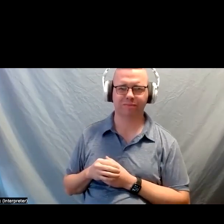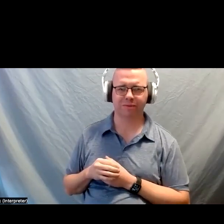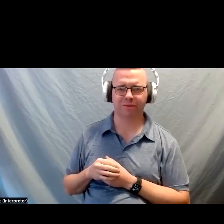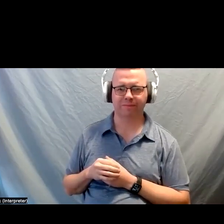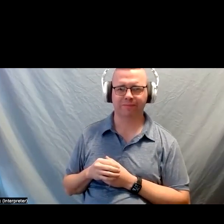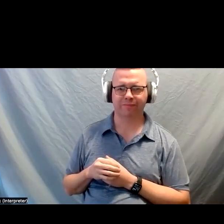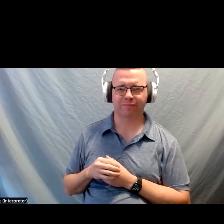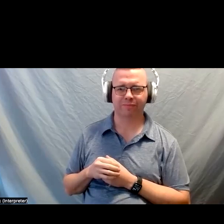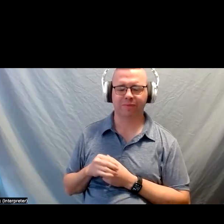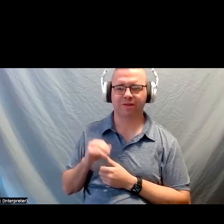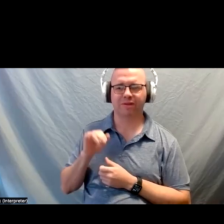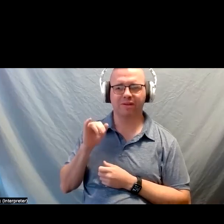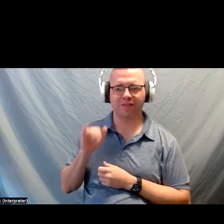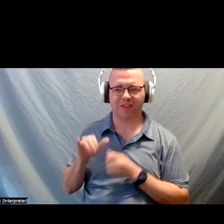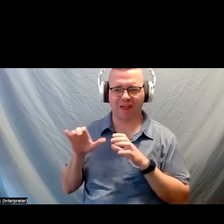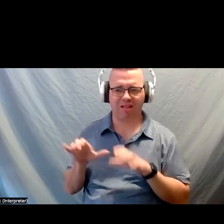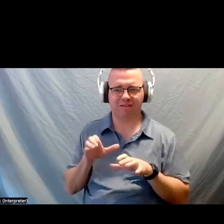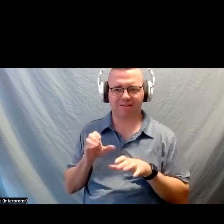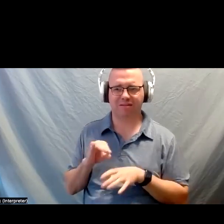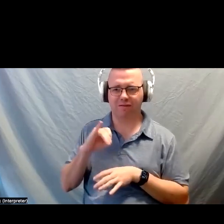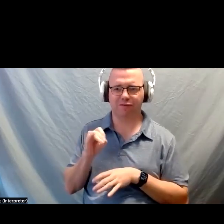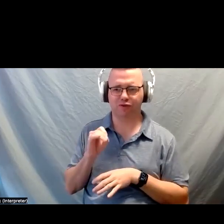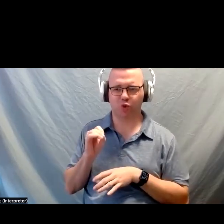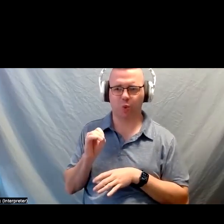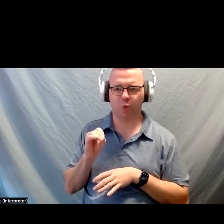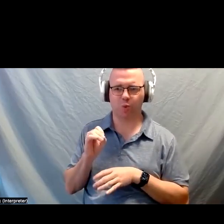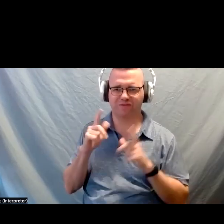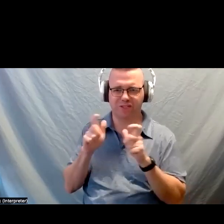of Jo's photography is actually about.